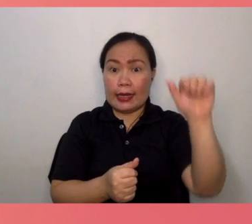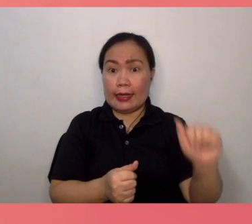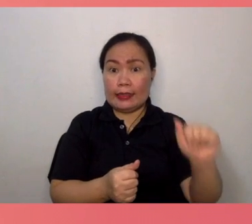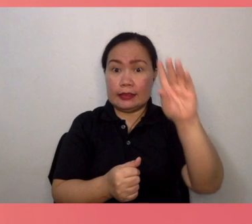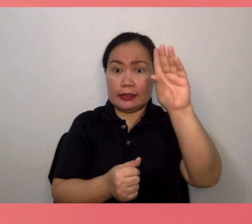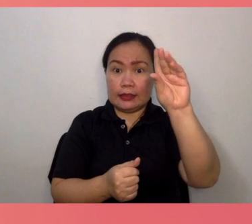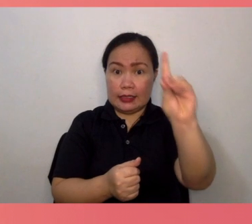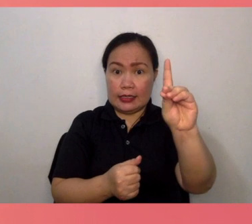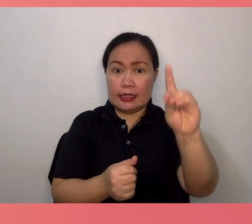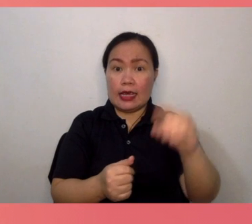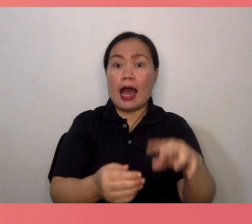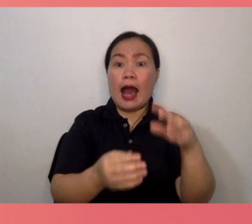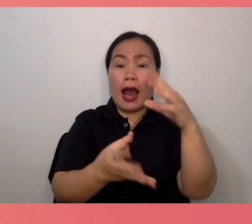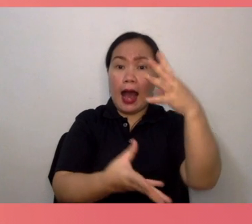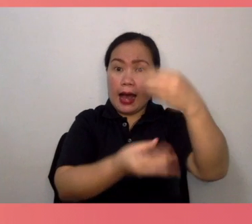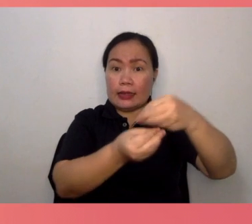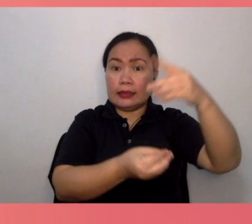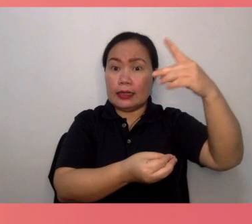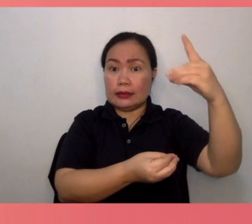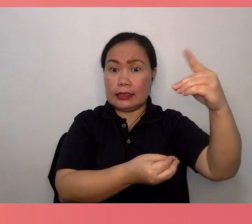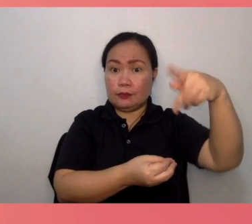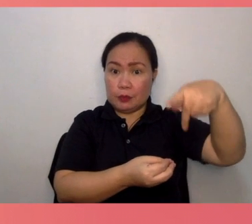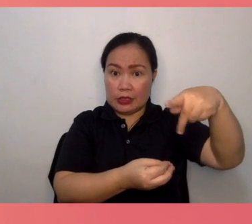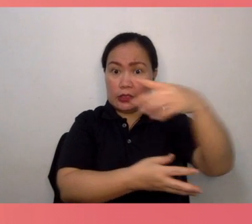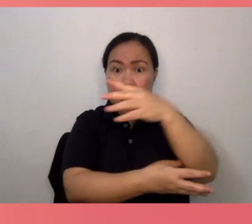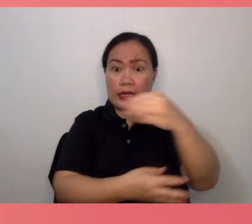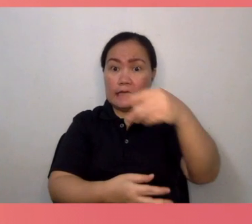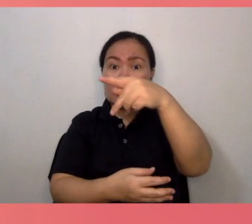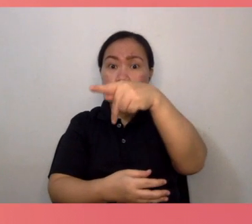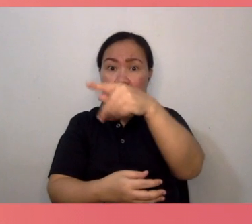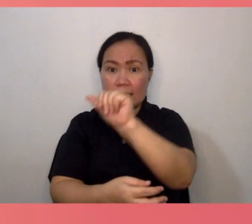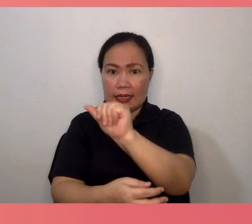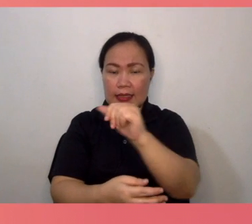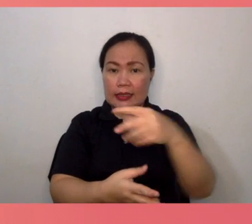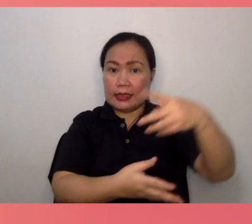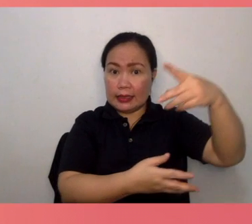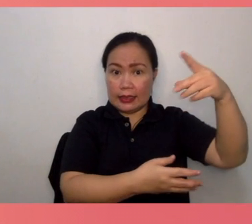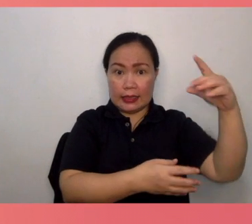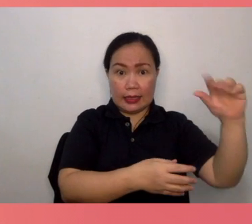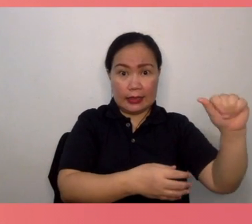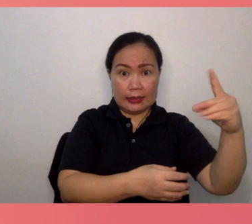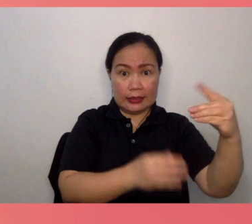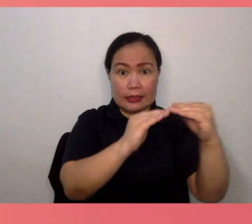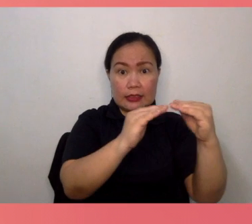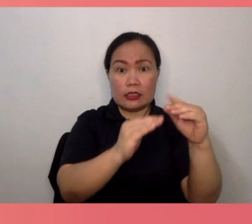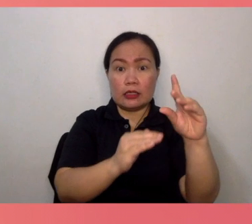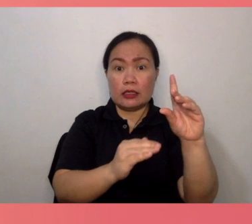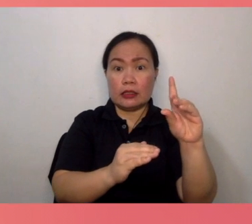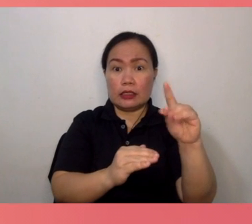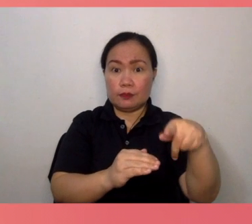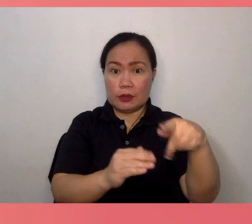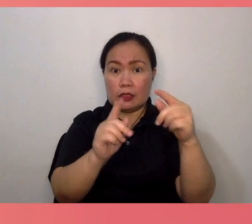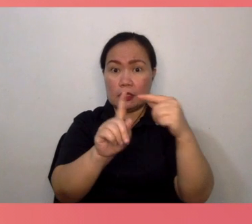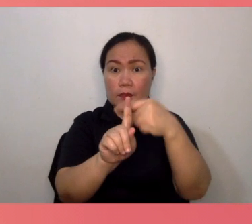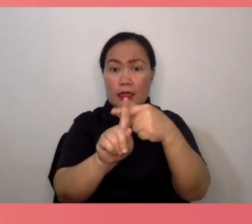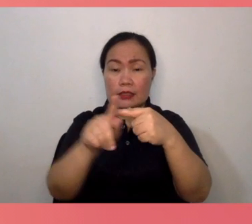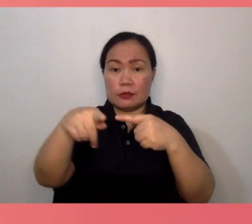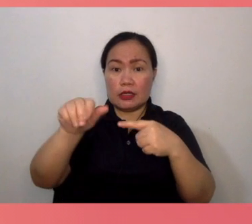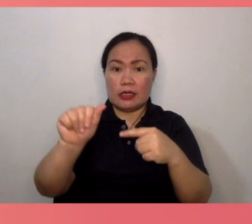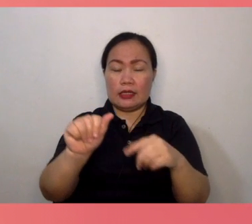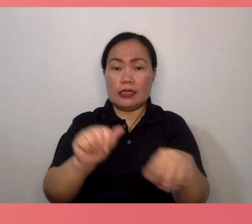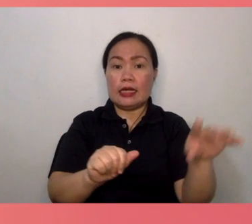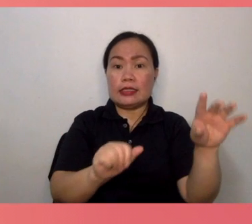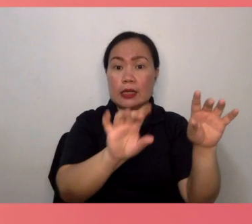need to add the measures of DP and PA. So, your DP is 18, your PA is 42,